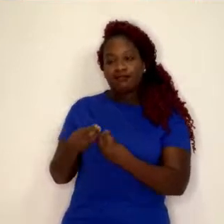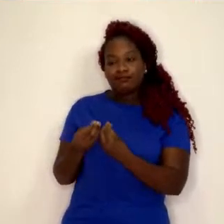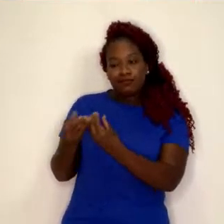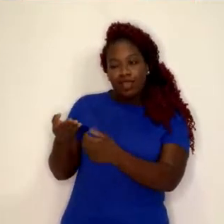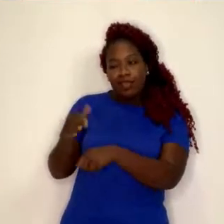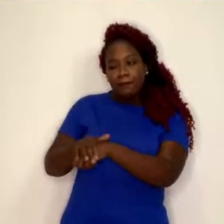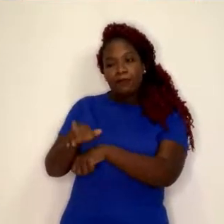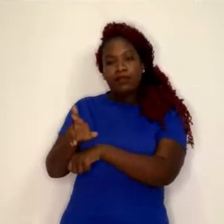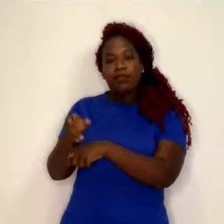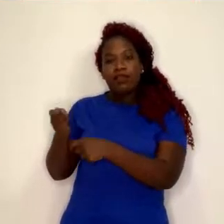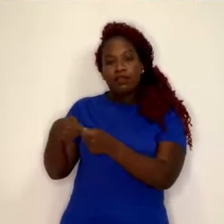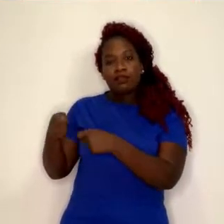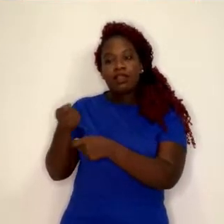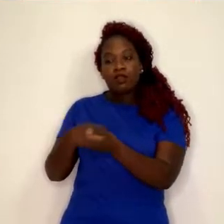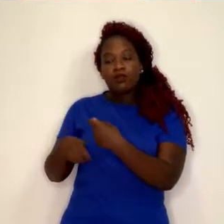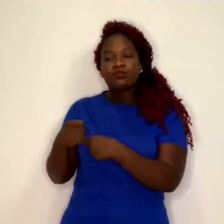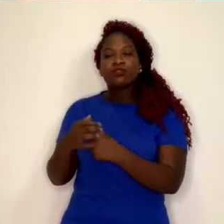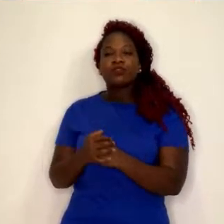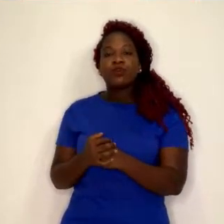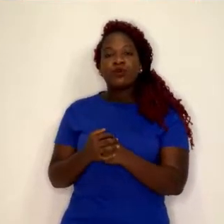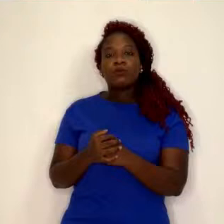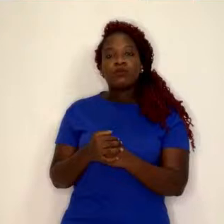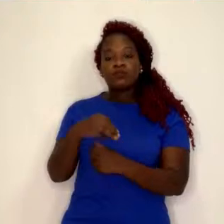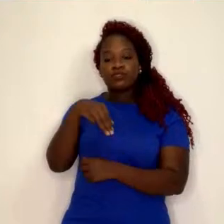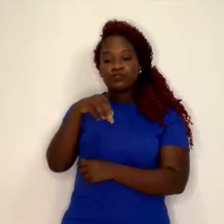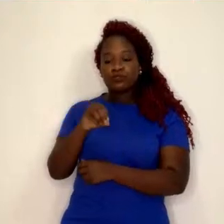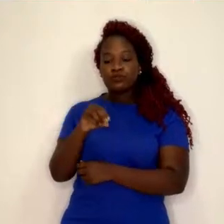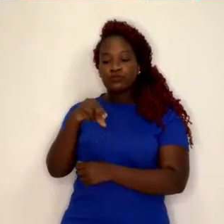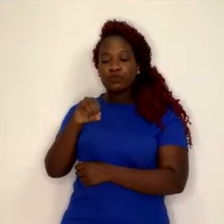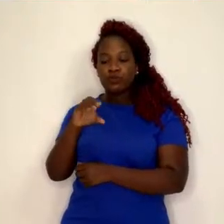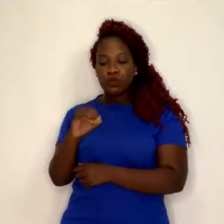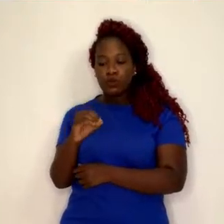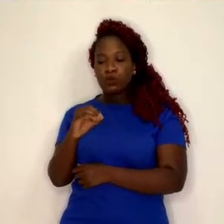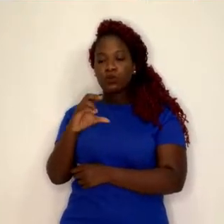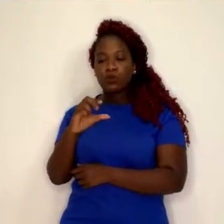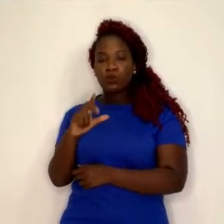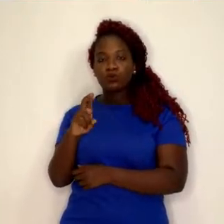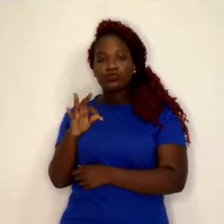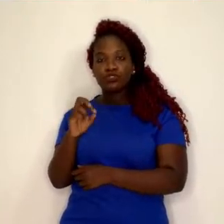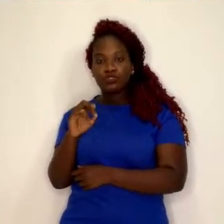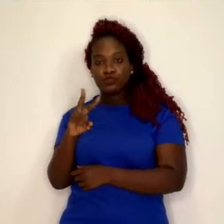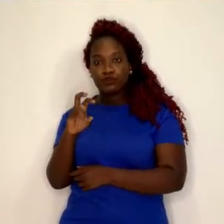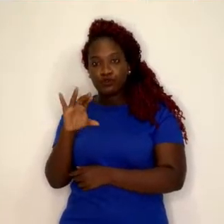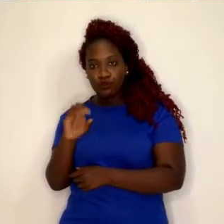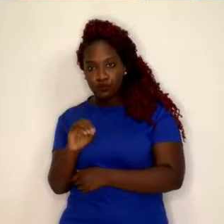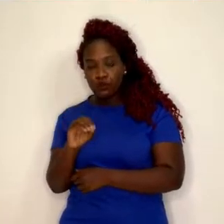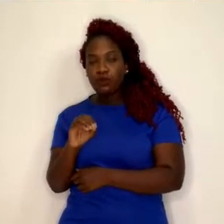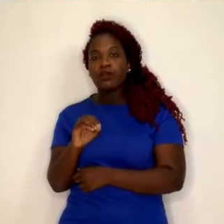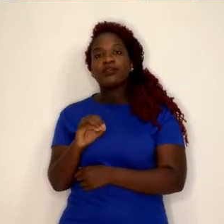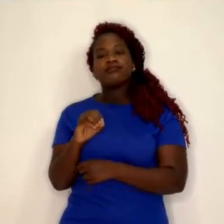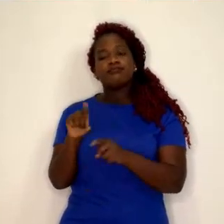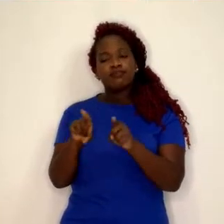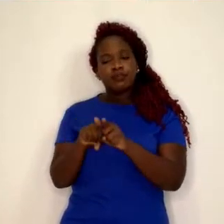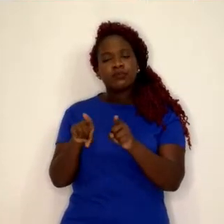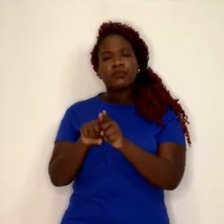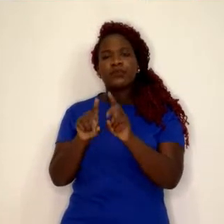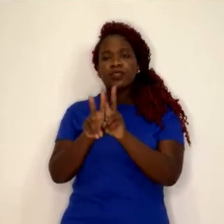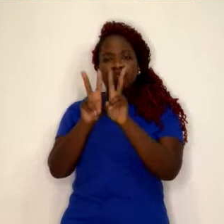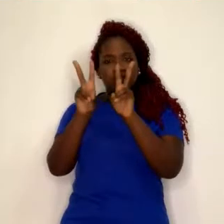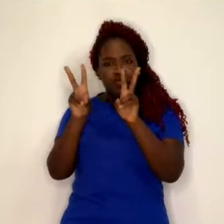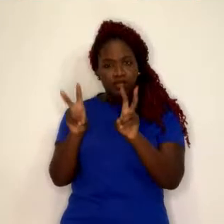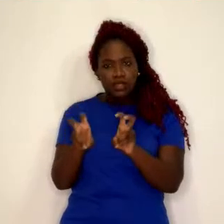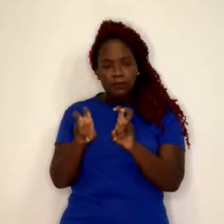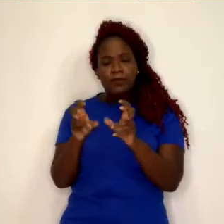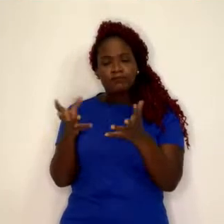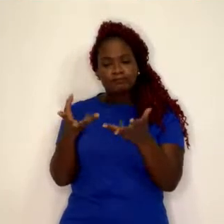of land and monocultures as a way of production, are also